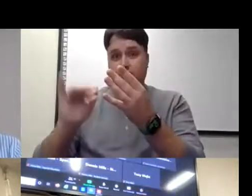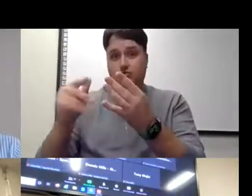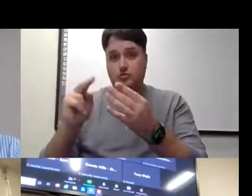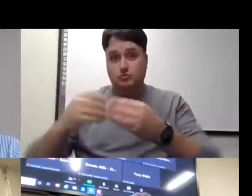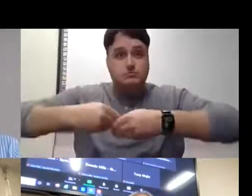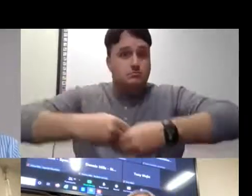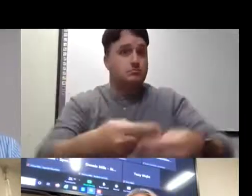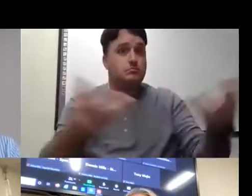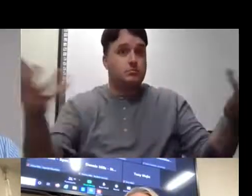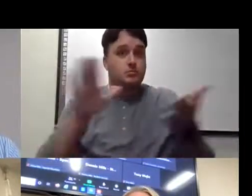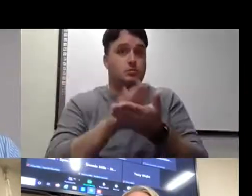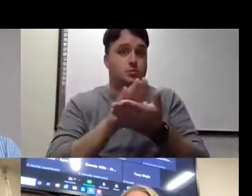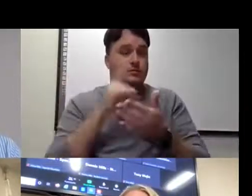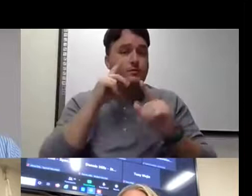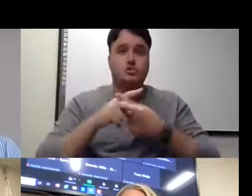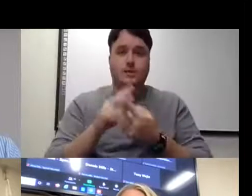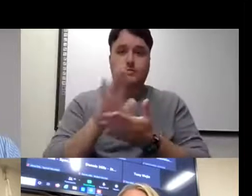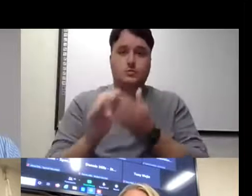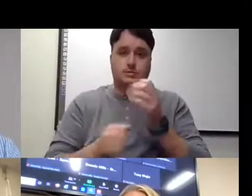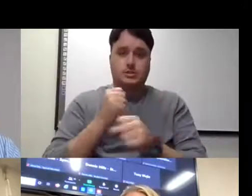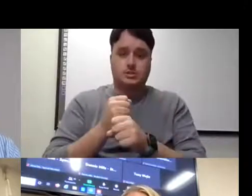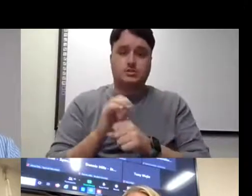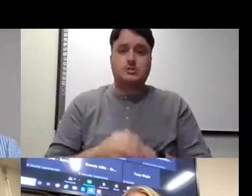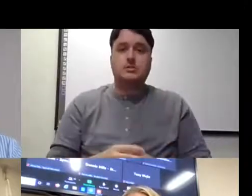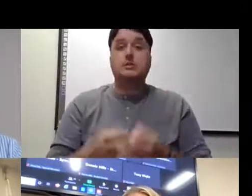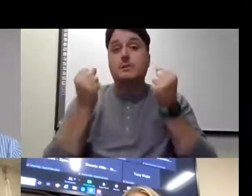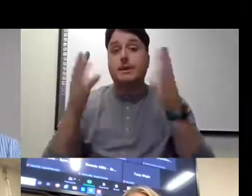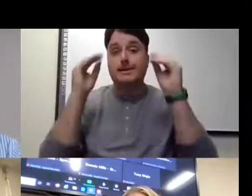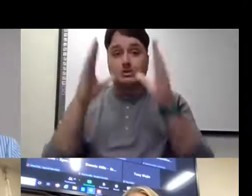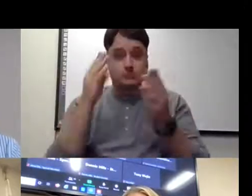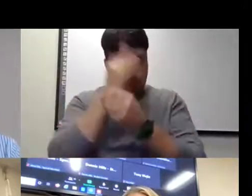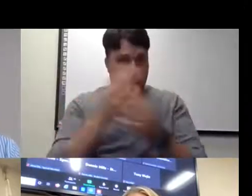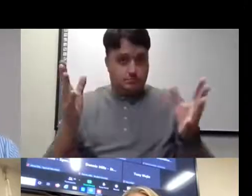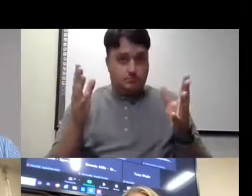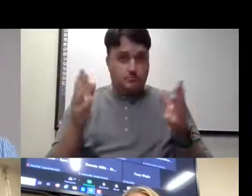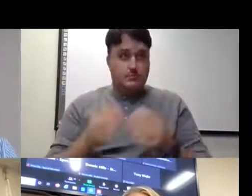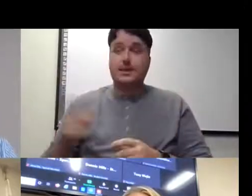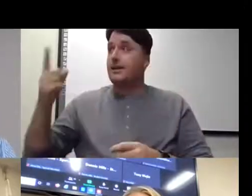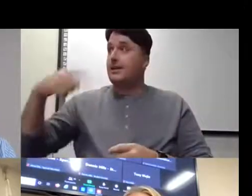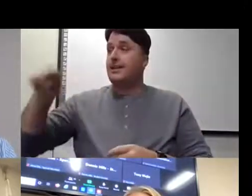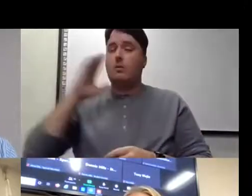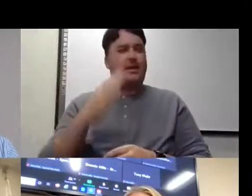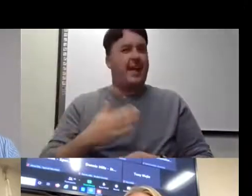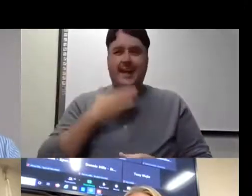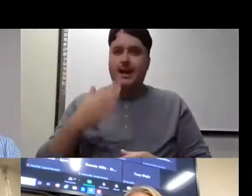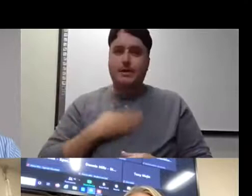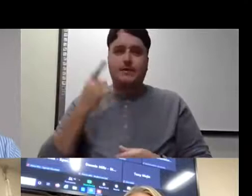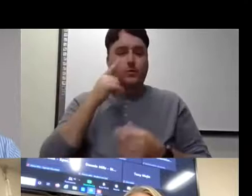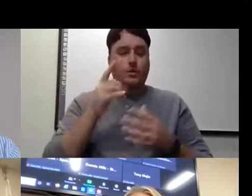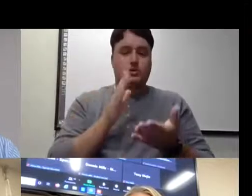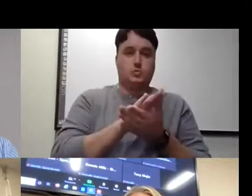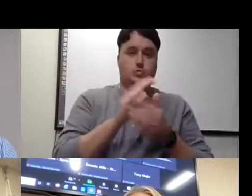schools for the start of the school year. And as many teachers will tell you, nothing will make them happier than to leave the school year with